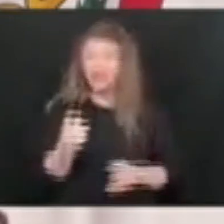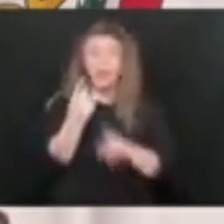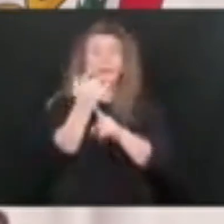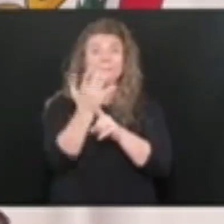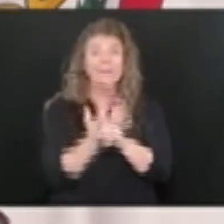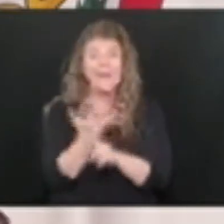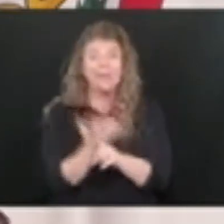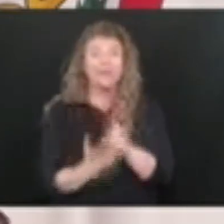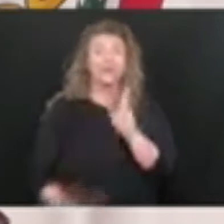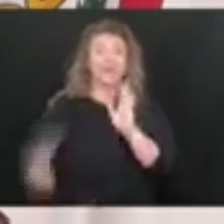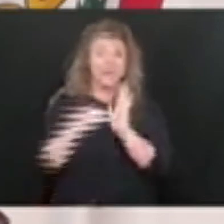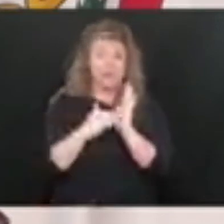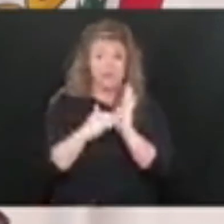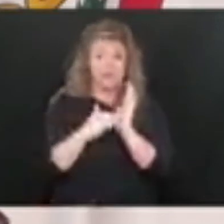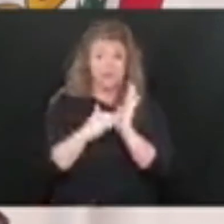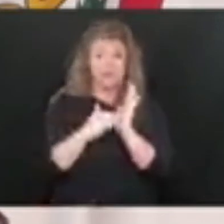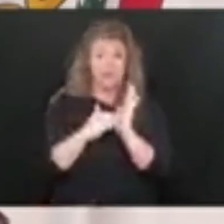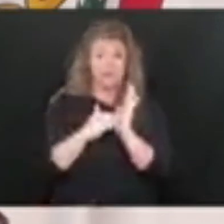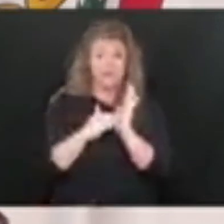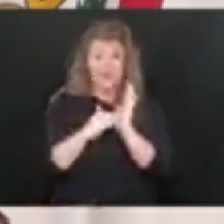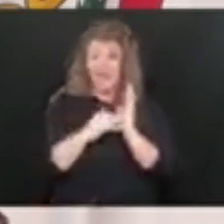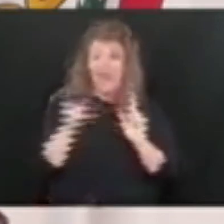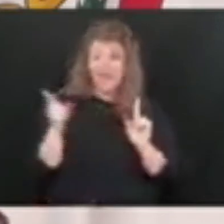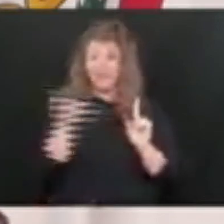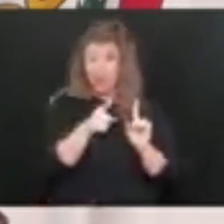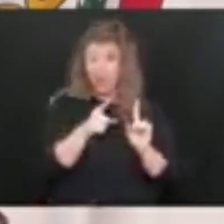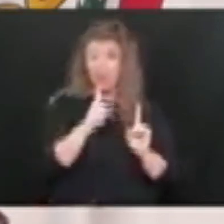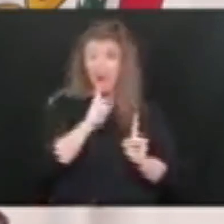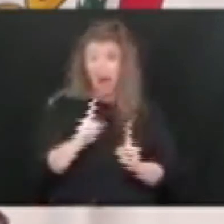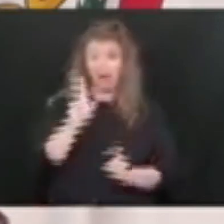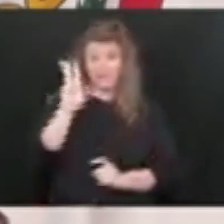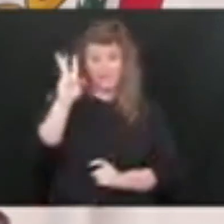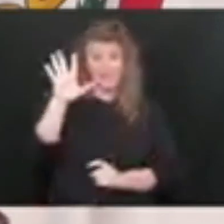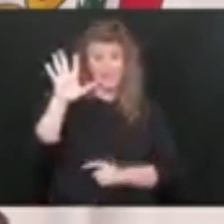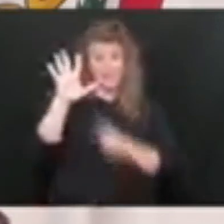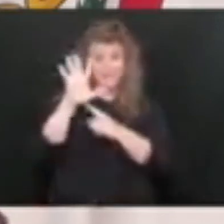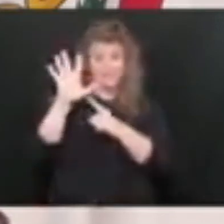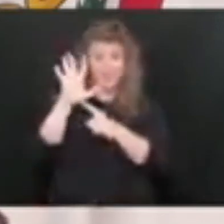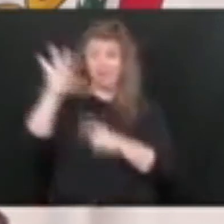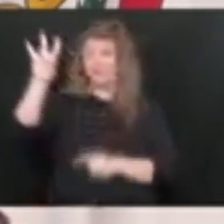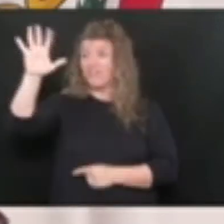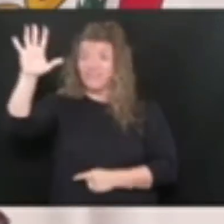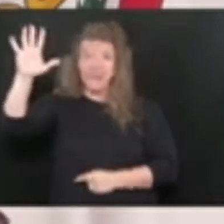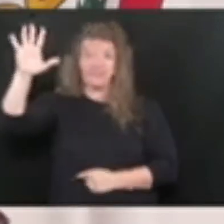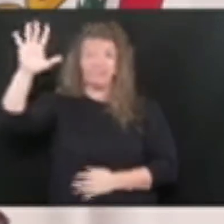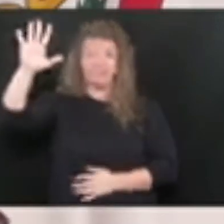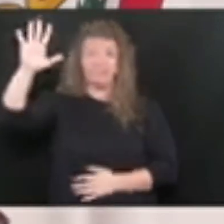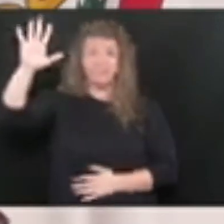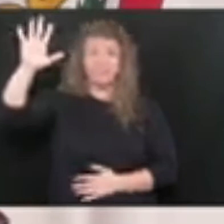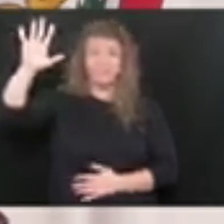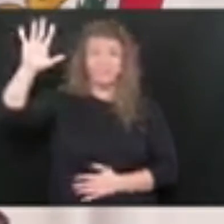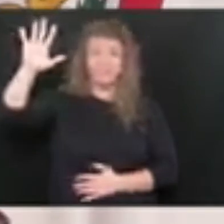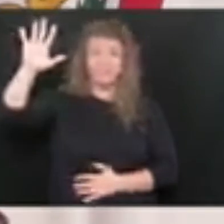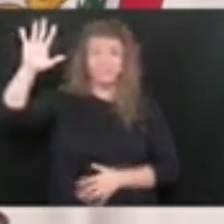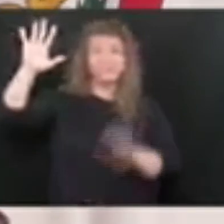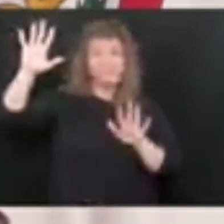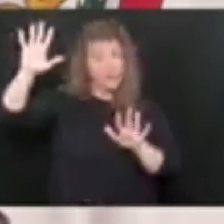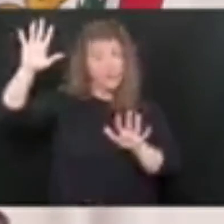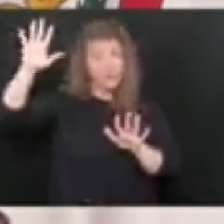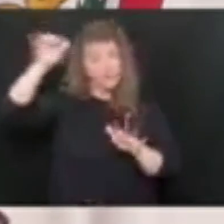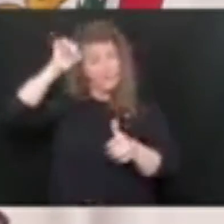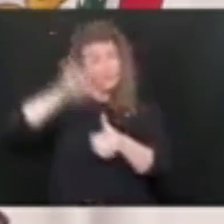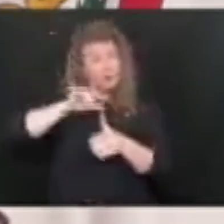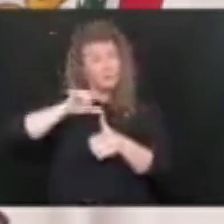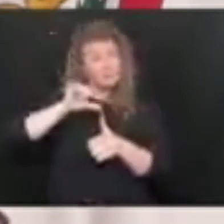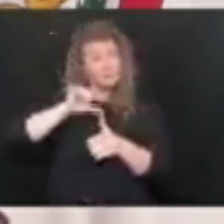you again. If you're 65, if you're 75, now just think about